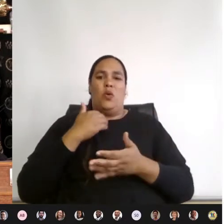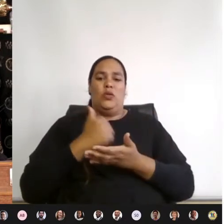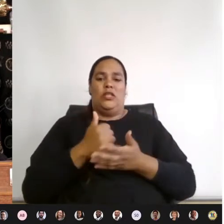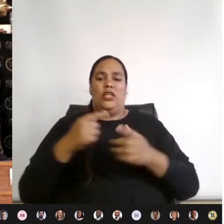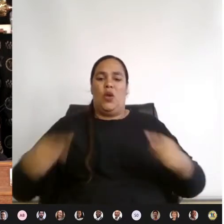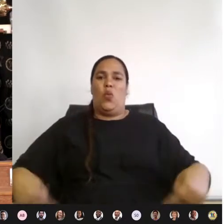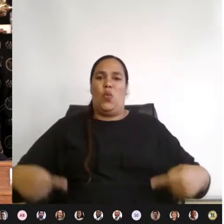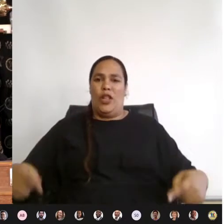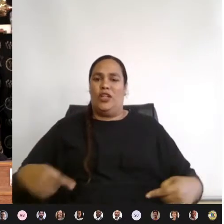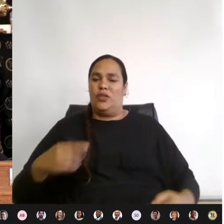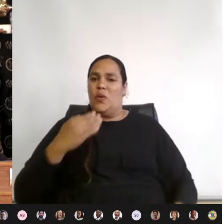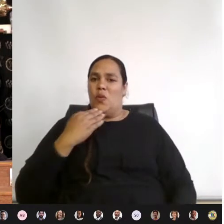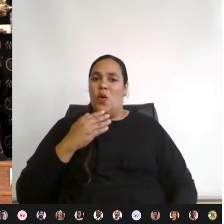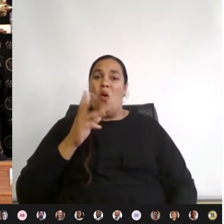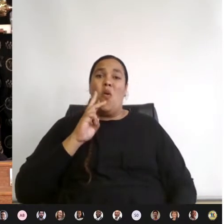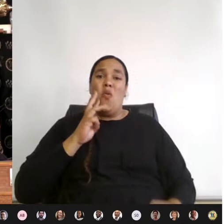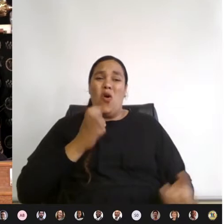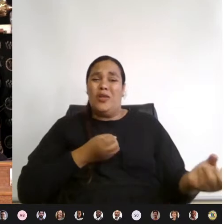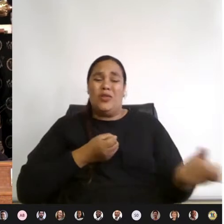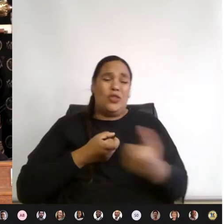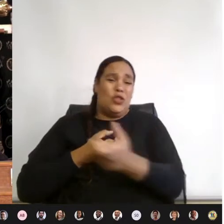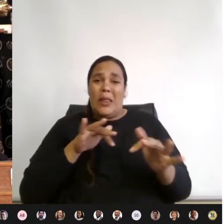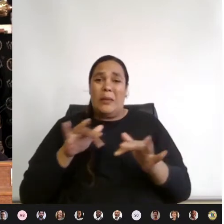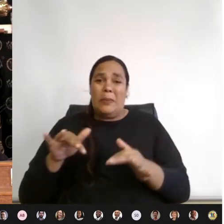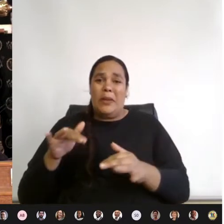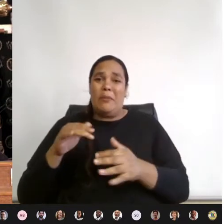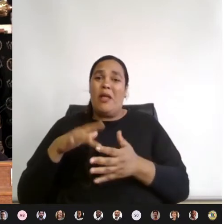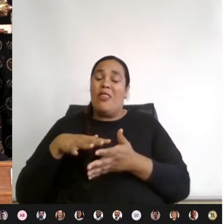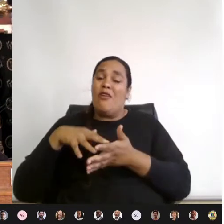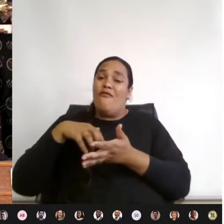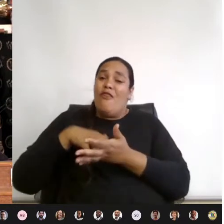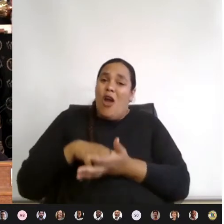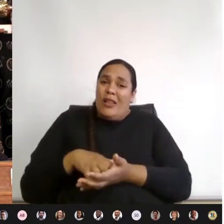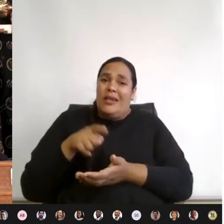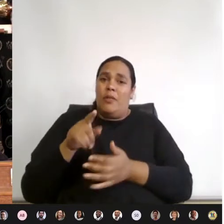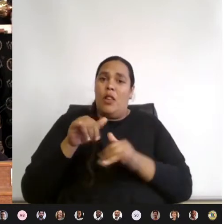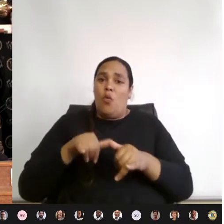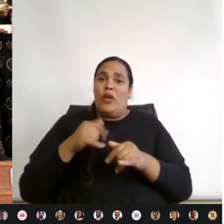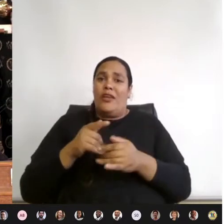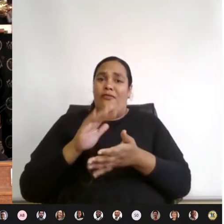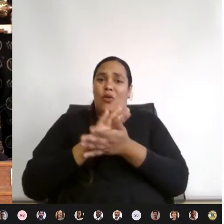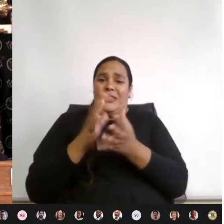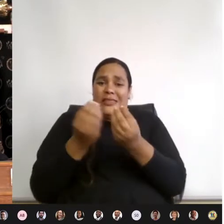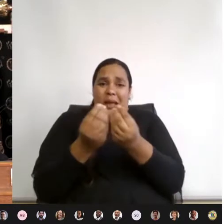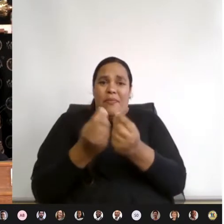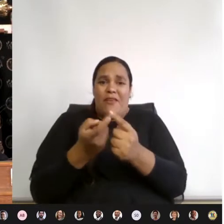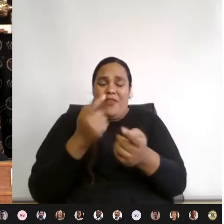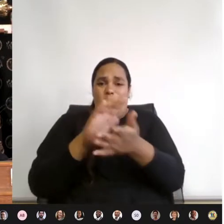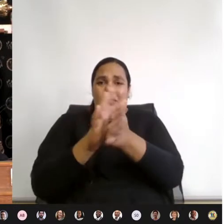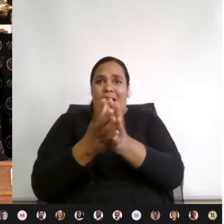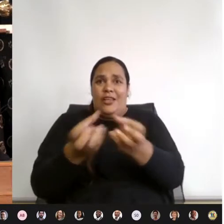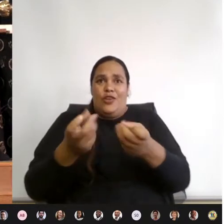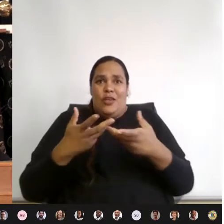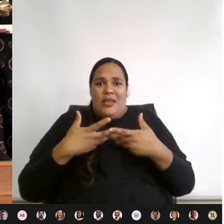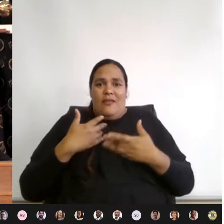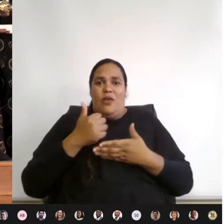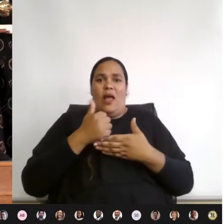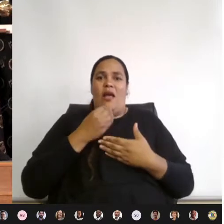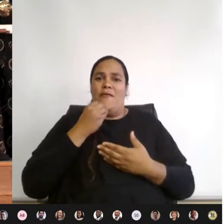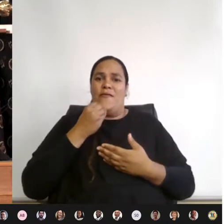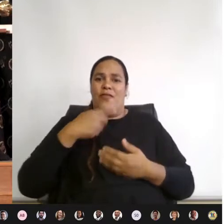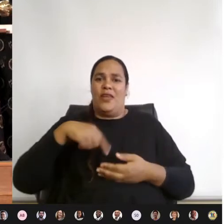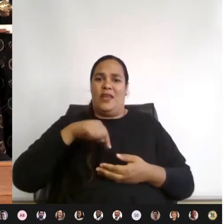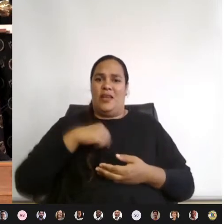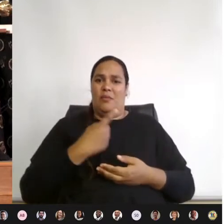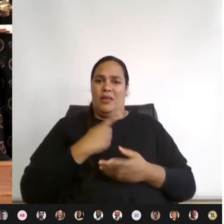wheelchairs, to water cannon our citizens, the most vulnerable, waiting for something to help them feed themselves